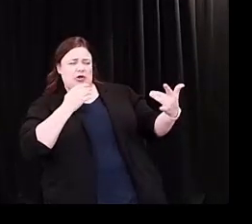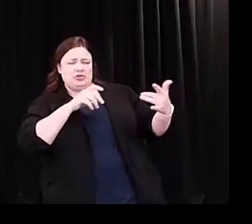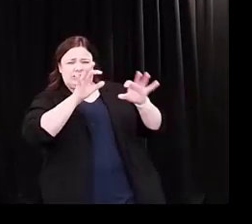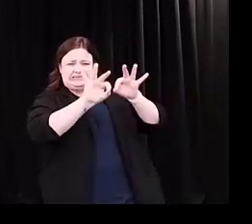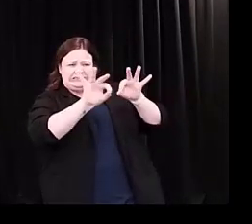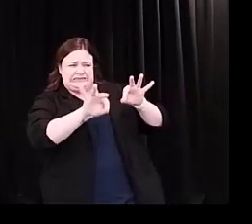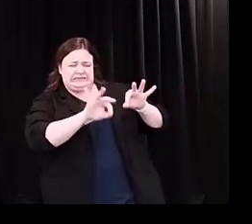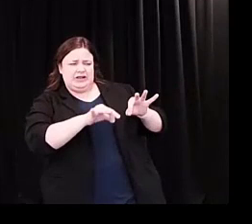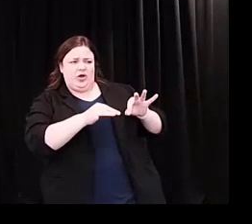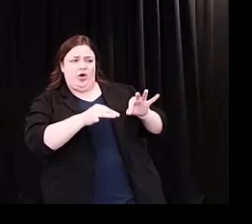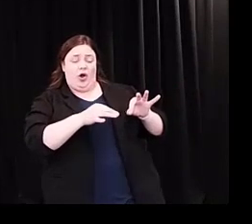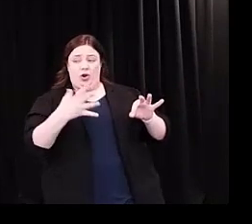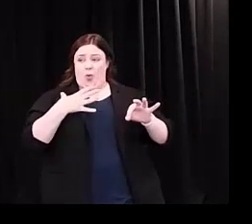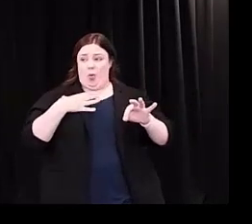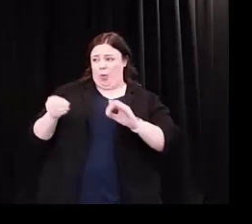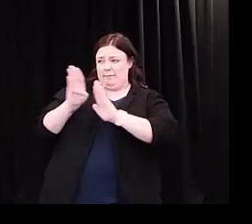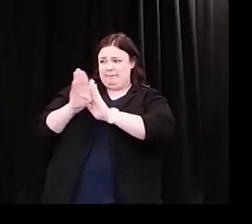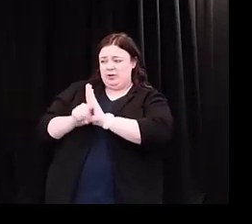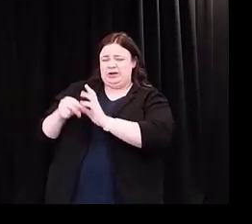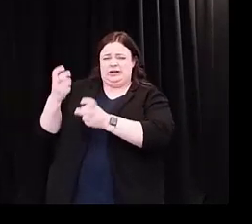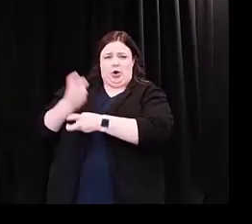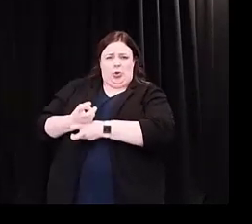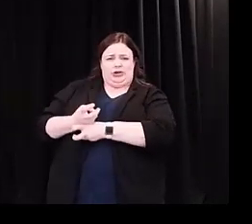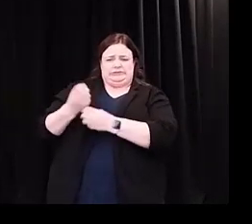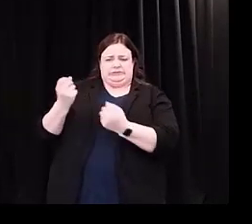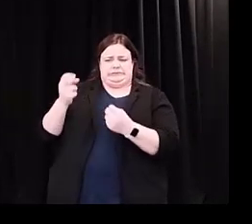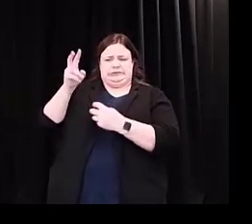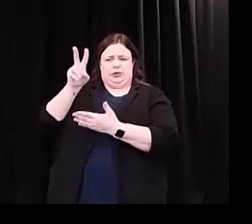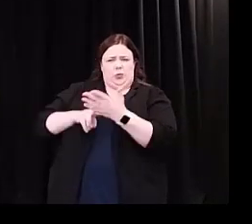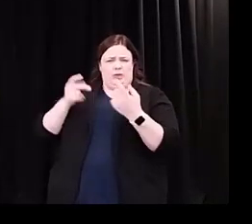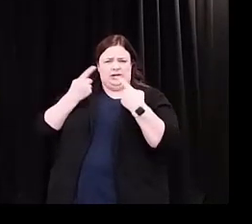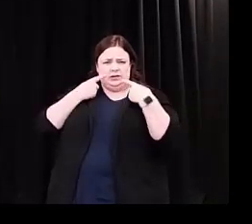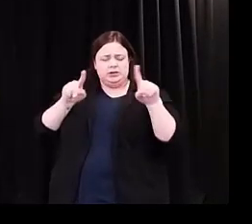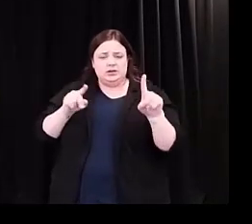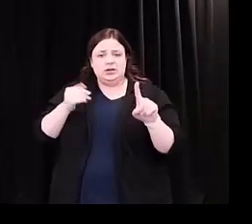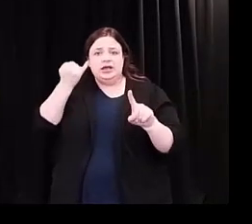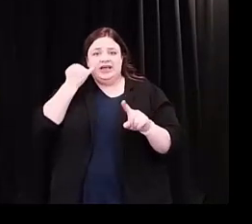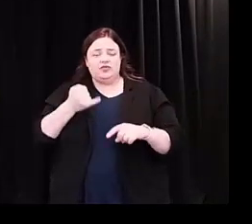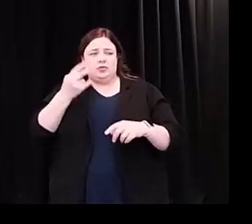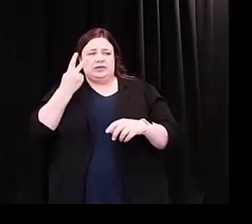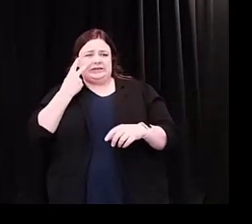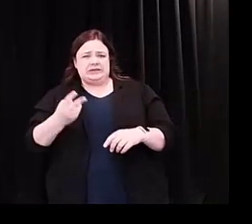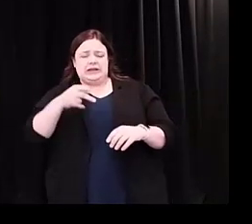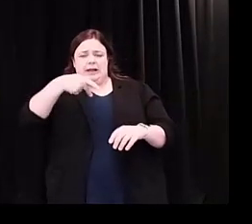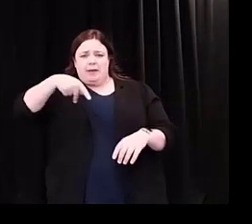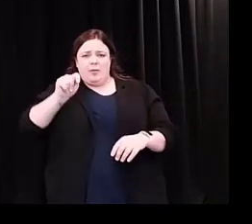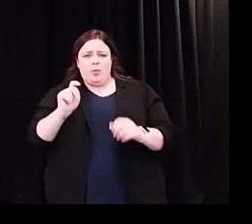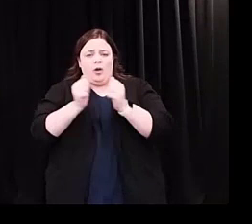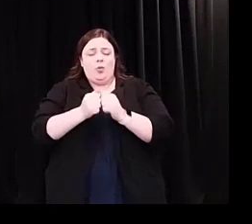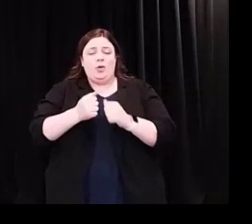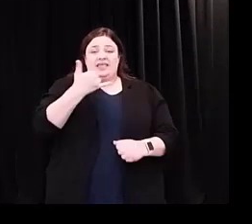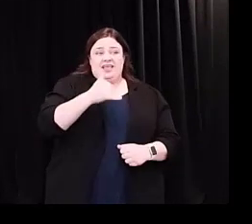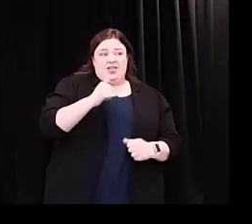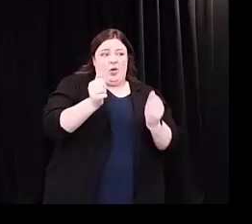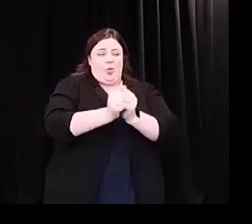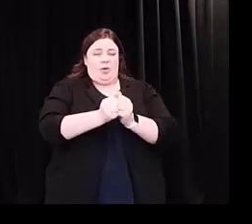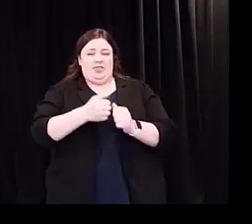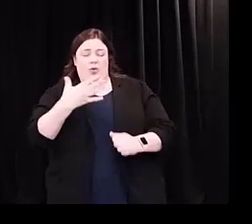is going to be hard to read. If you've ever sat through a PowerPoint presentation that has yellow background with white text on